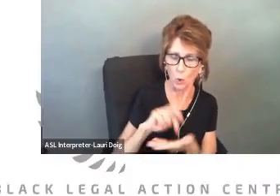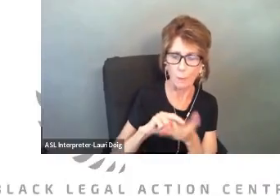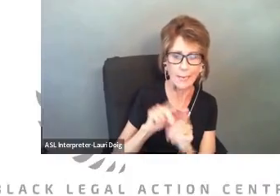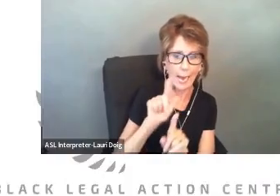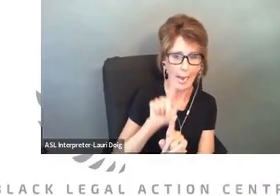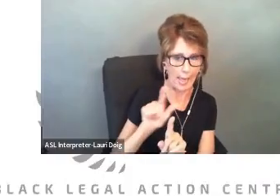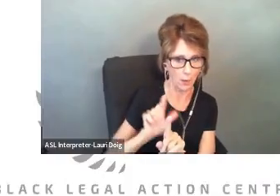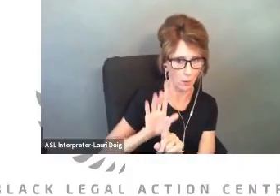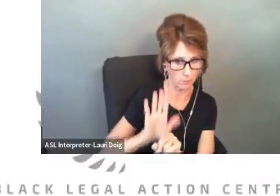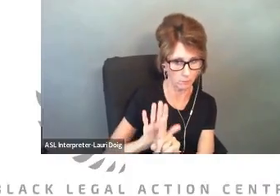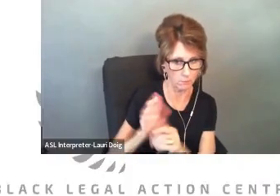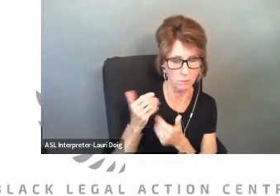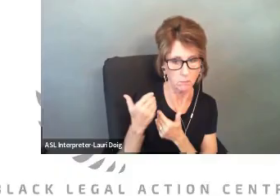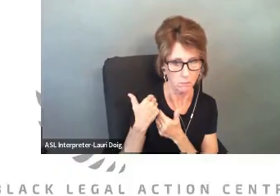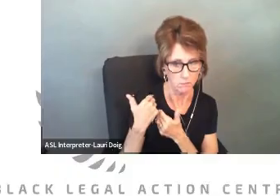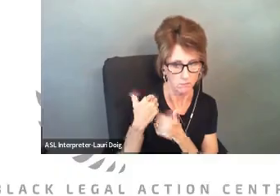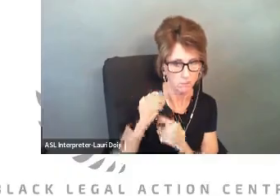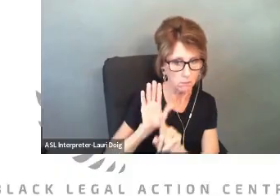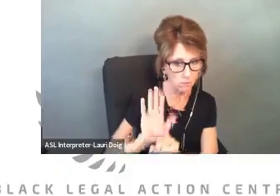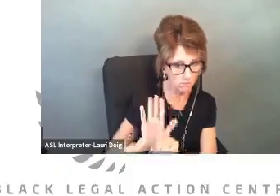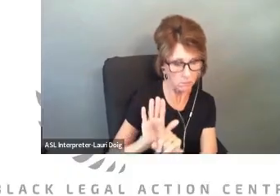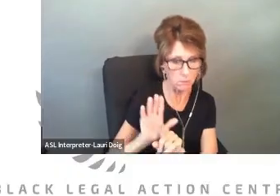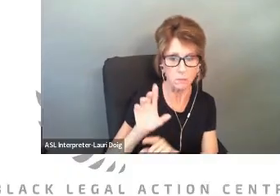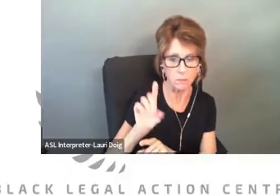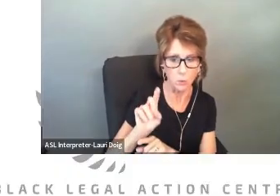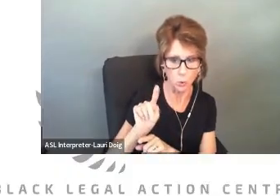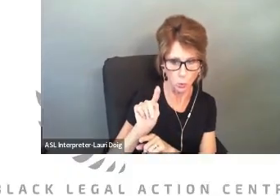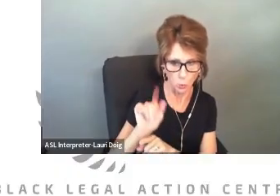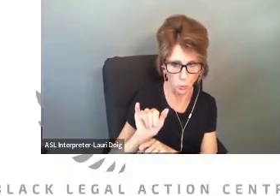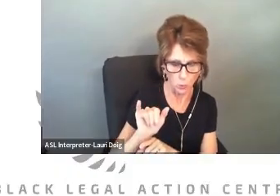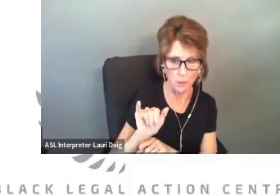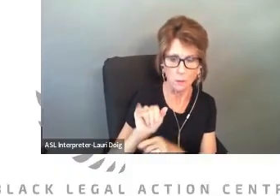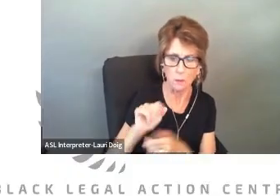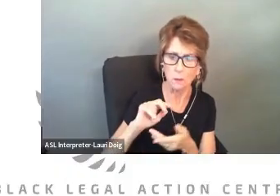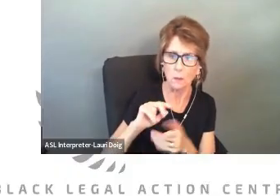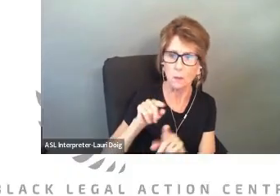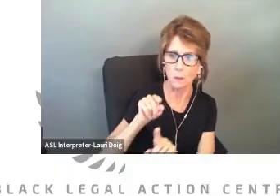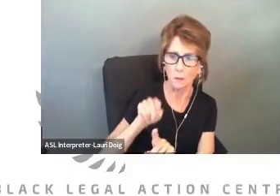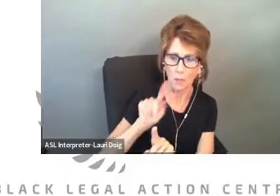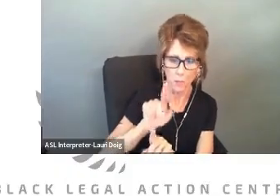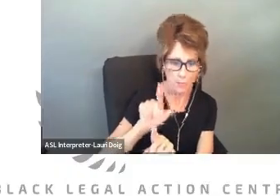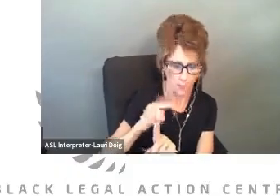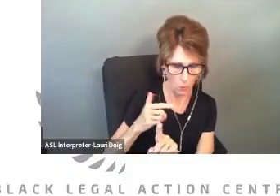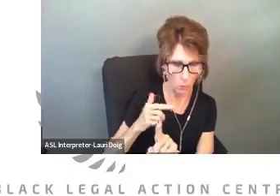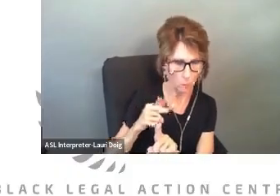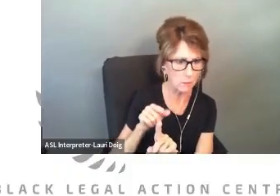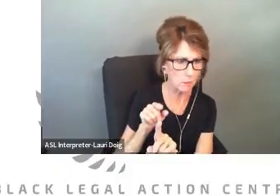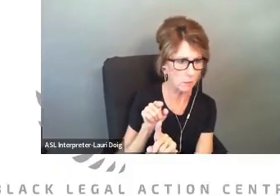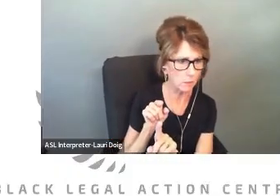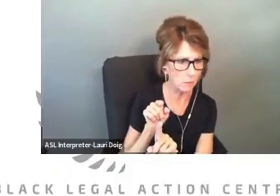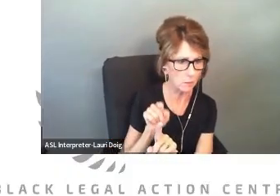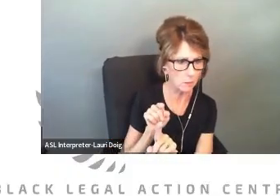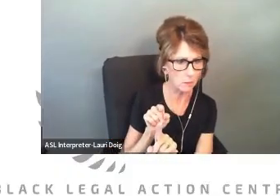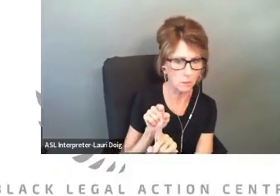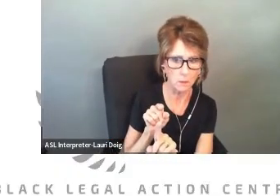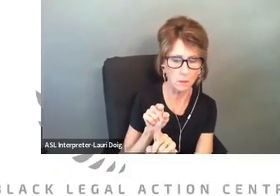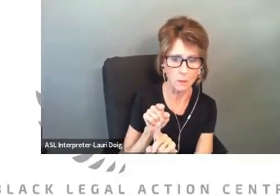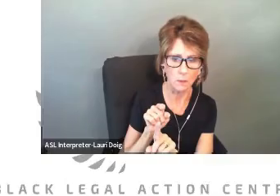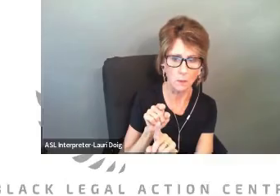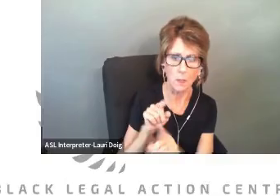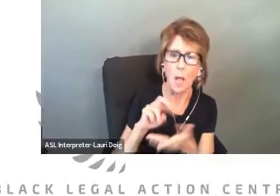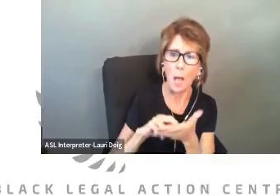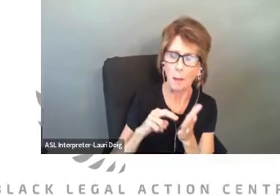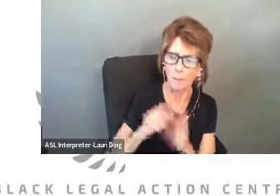we're going to use loosely throughout this presentation. The landlord has a positive